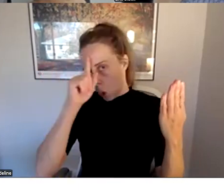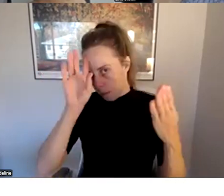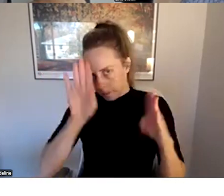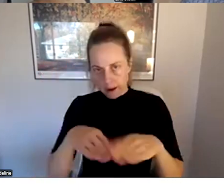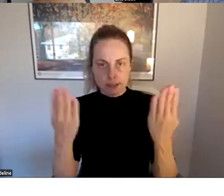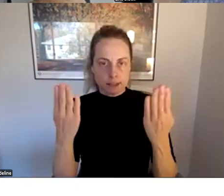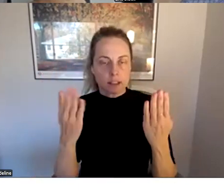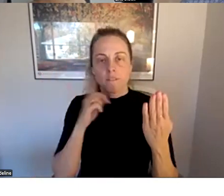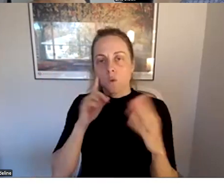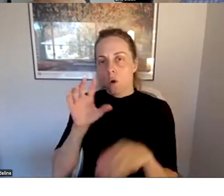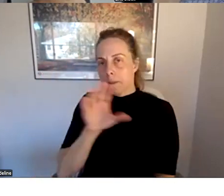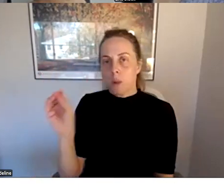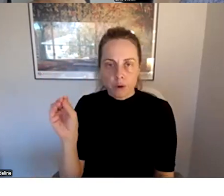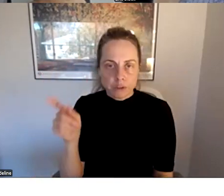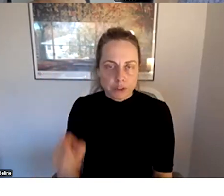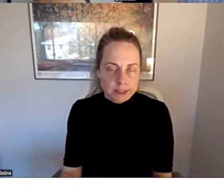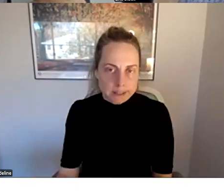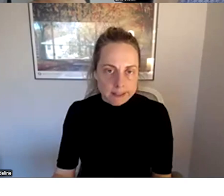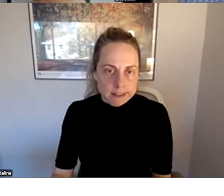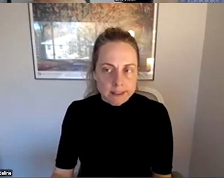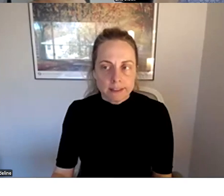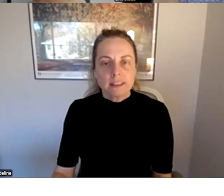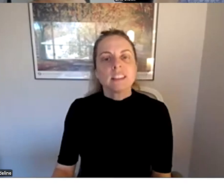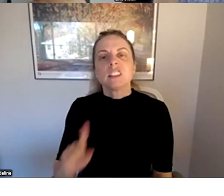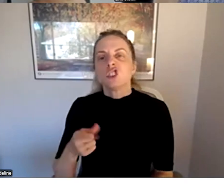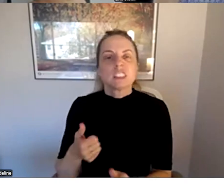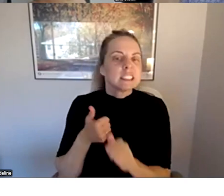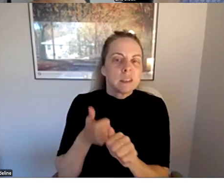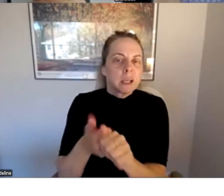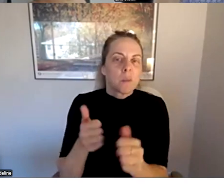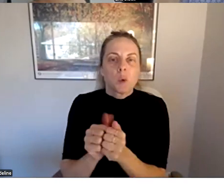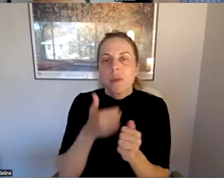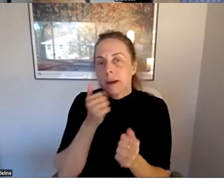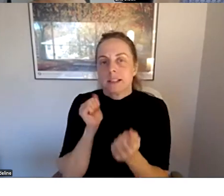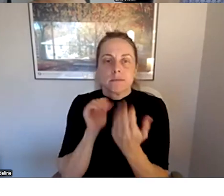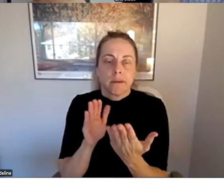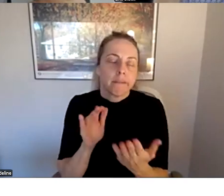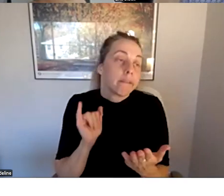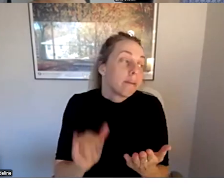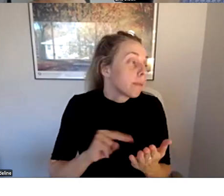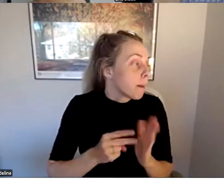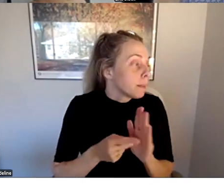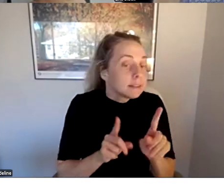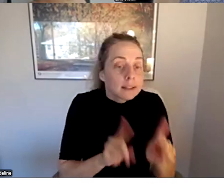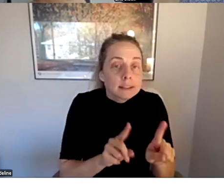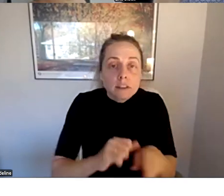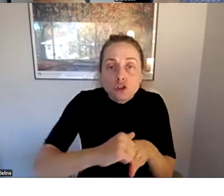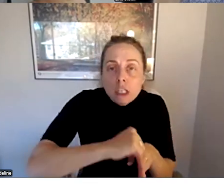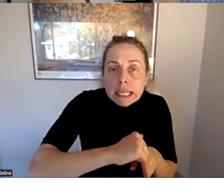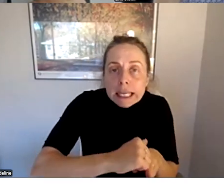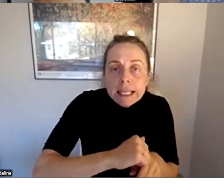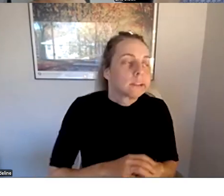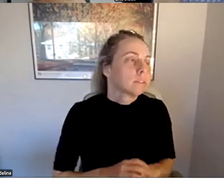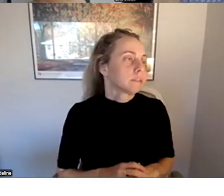as employers, and just keeping up with best practices, whether that's, you know, attending trainings,